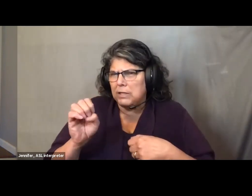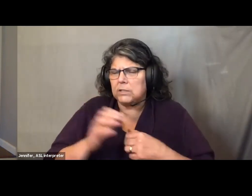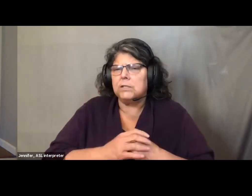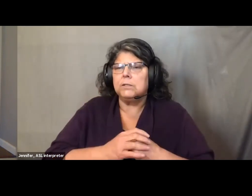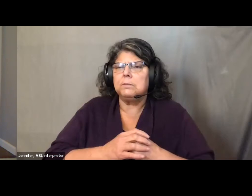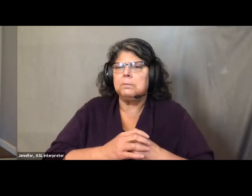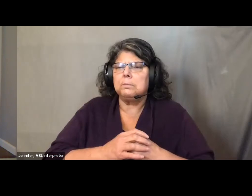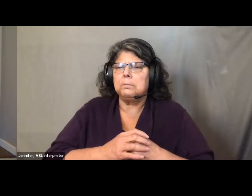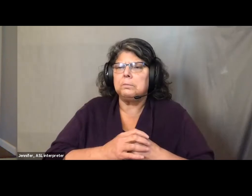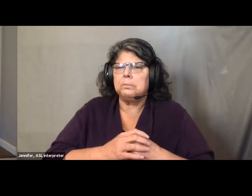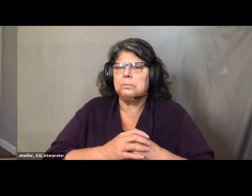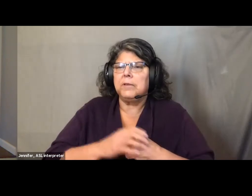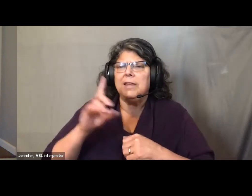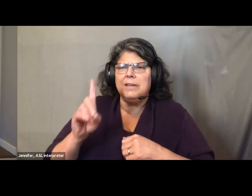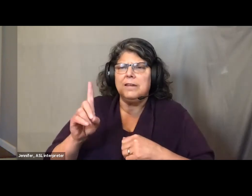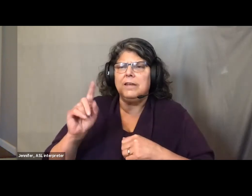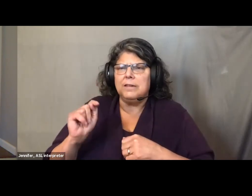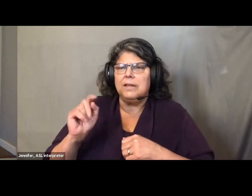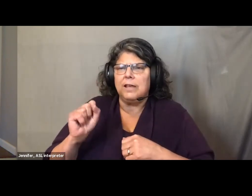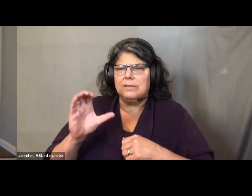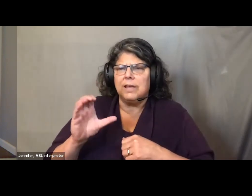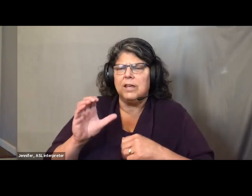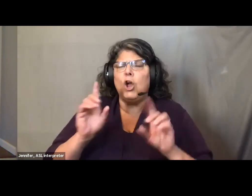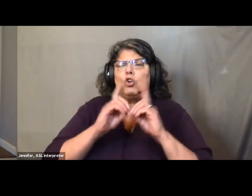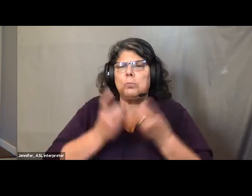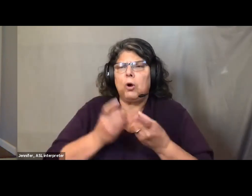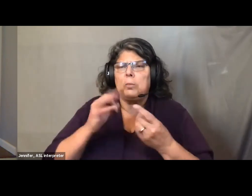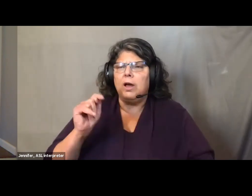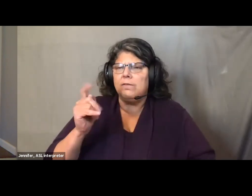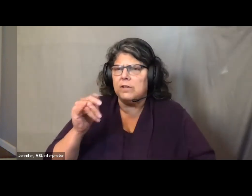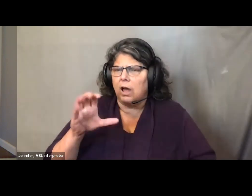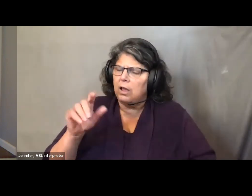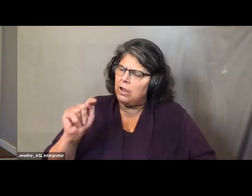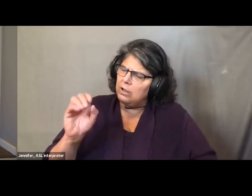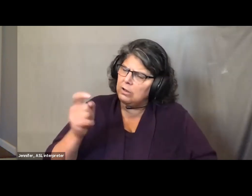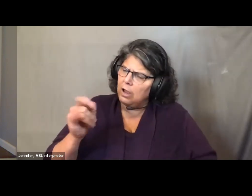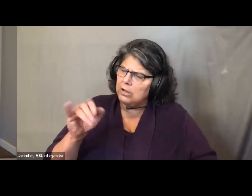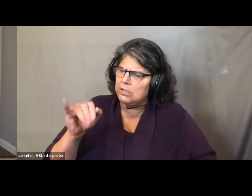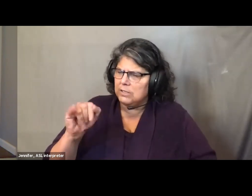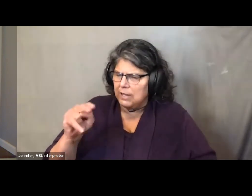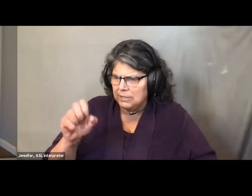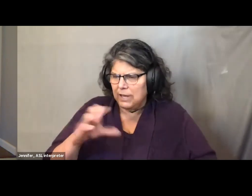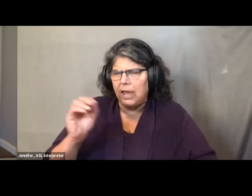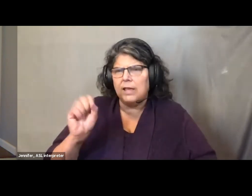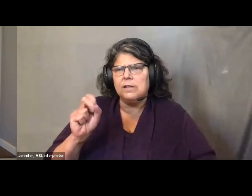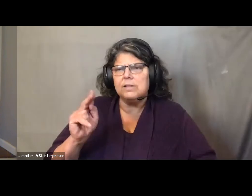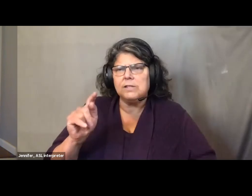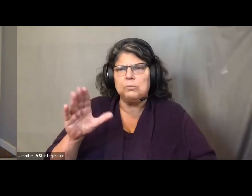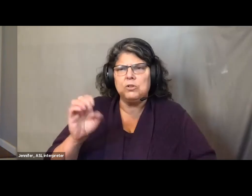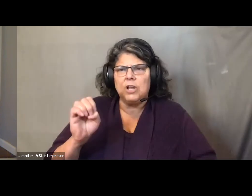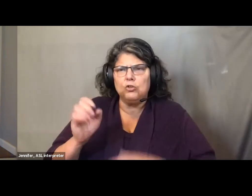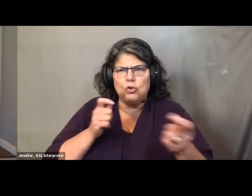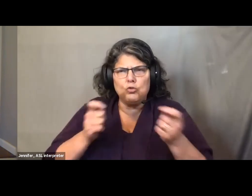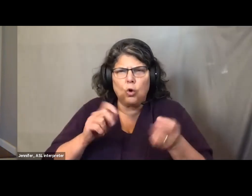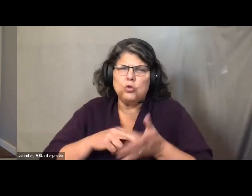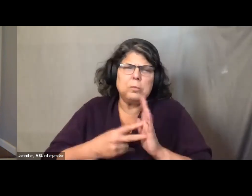by DTSC, Department of Toxic Substance Control, and they are looking for like